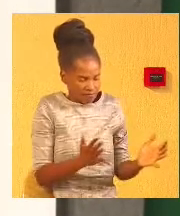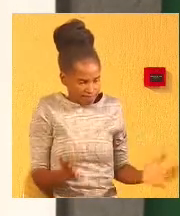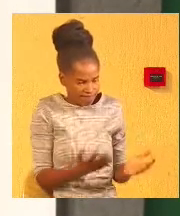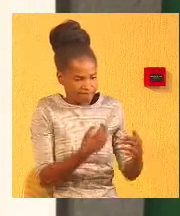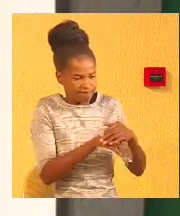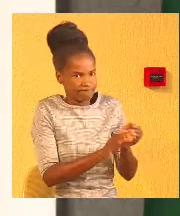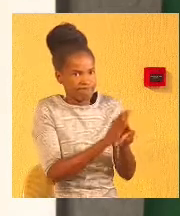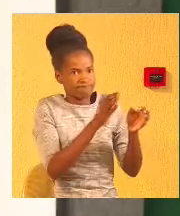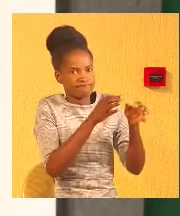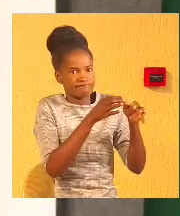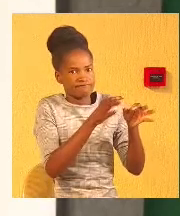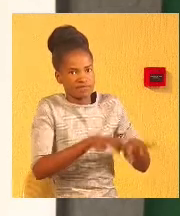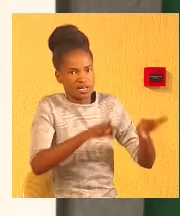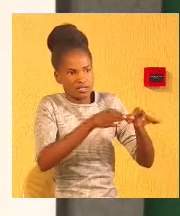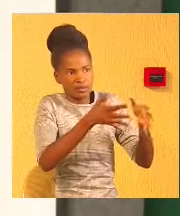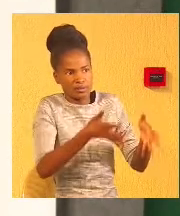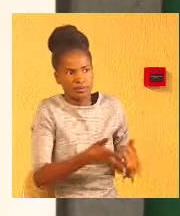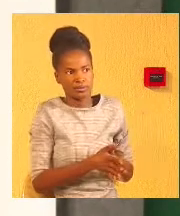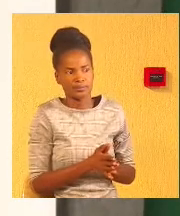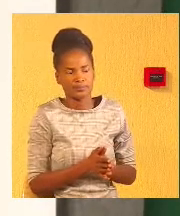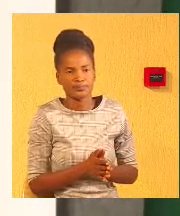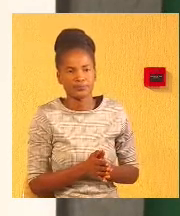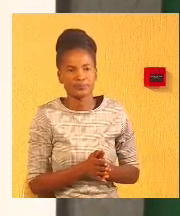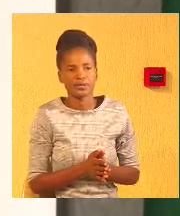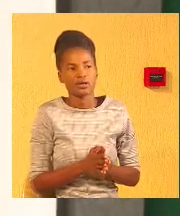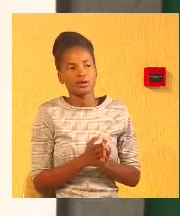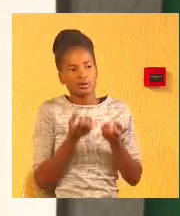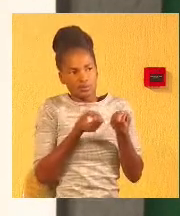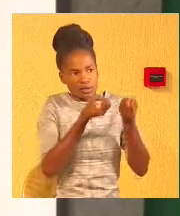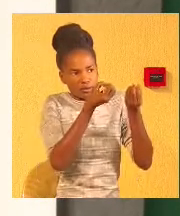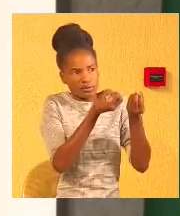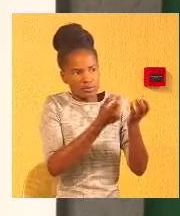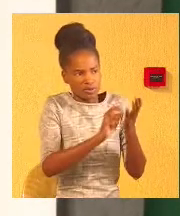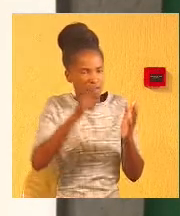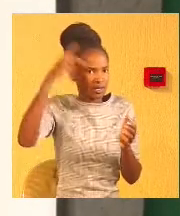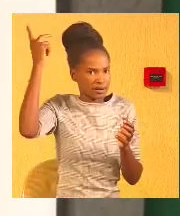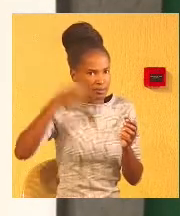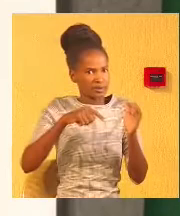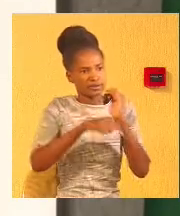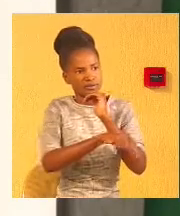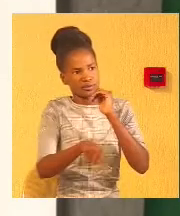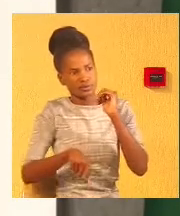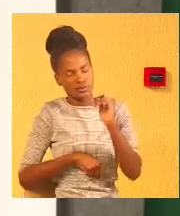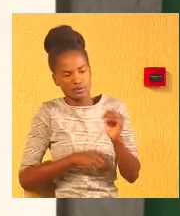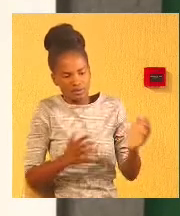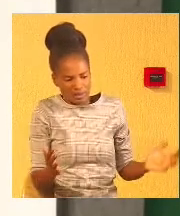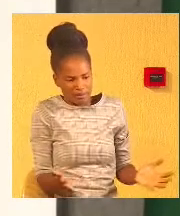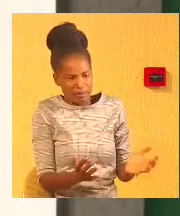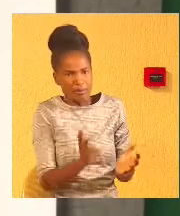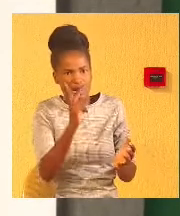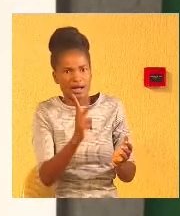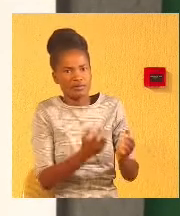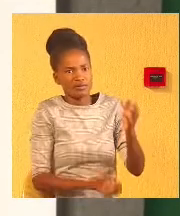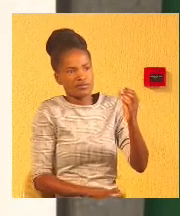to invest in the rural areas. We need to provide policies on a national basis which will encourage investment